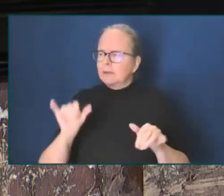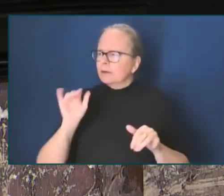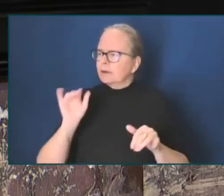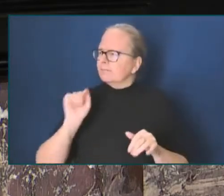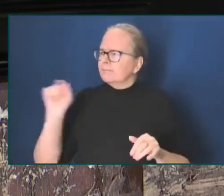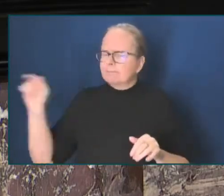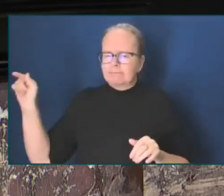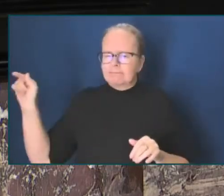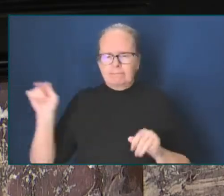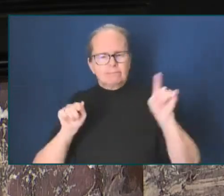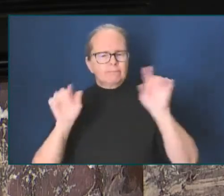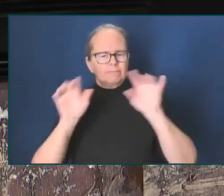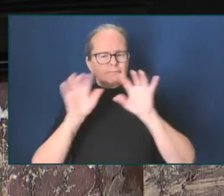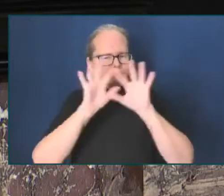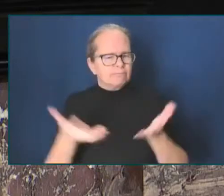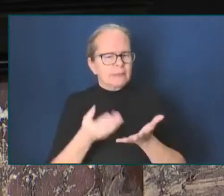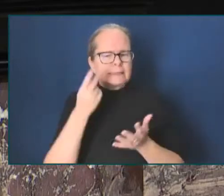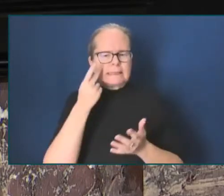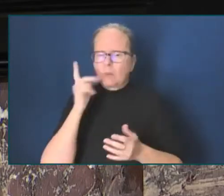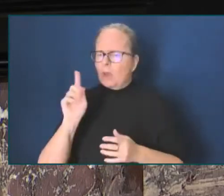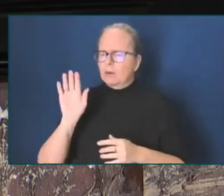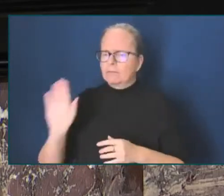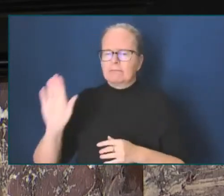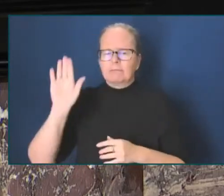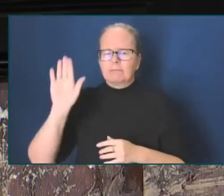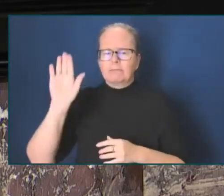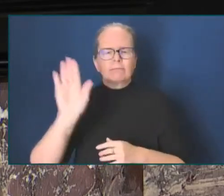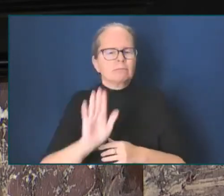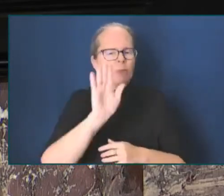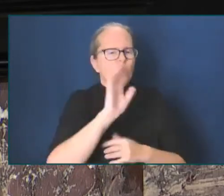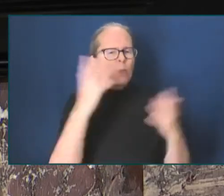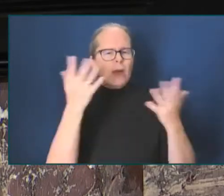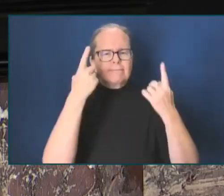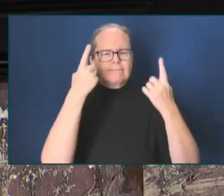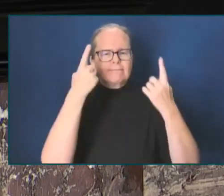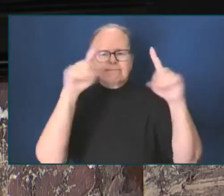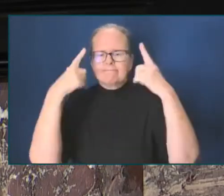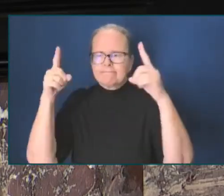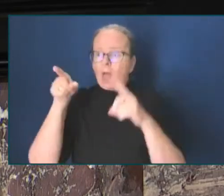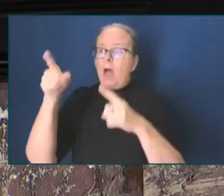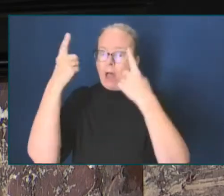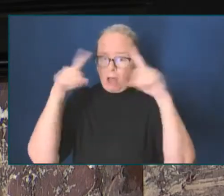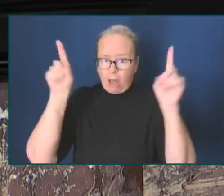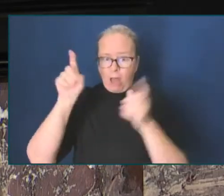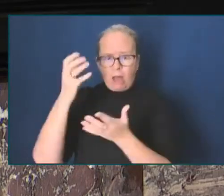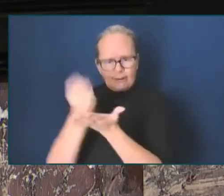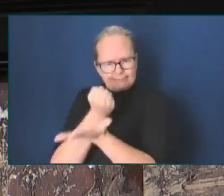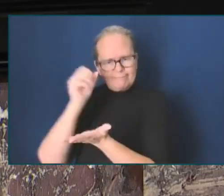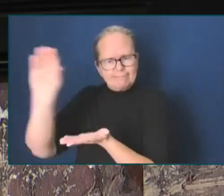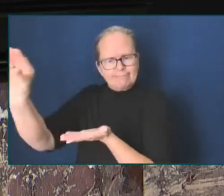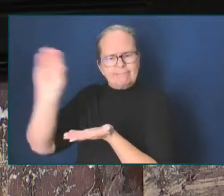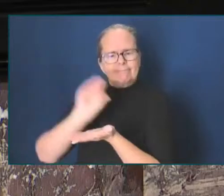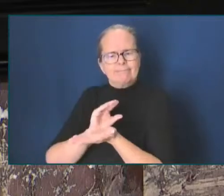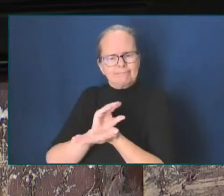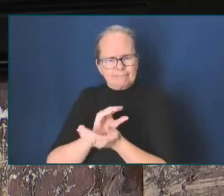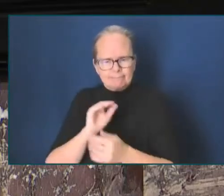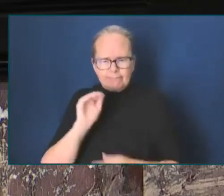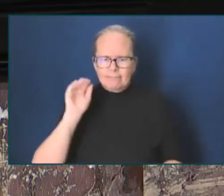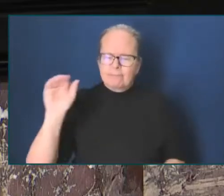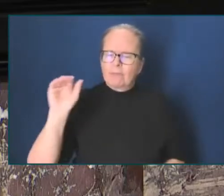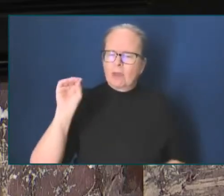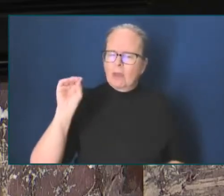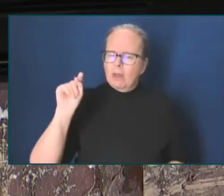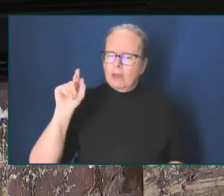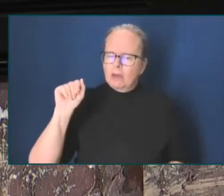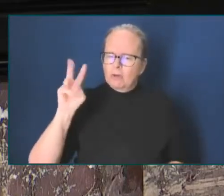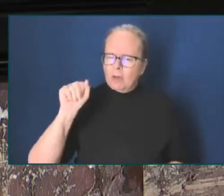know, we need Ottawa to put more money into the system. Well, there is only one taxpayer. Whether it comes through Ottawa and then gets